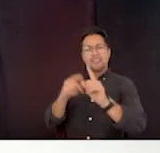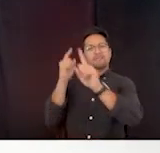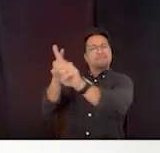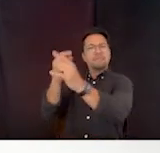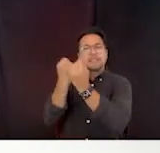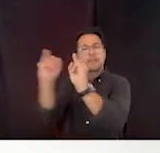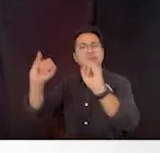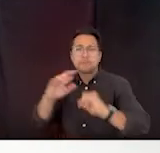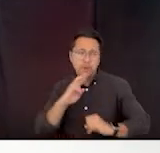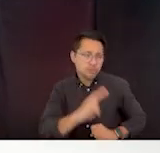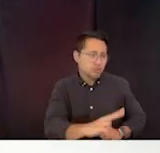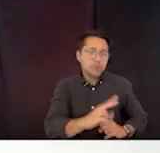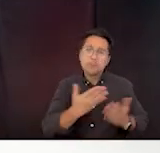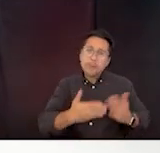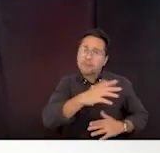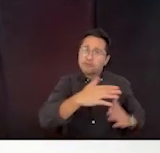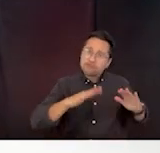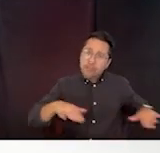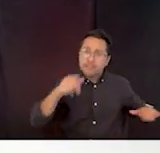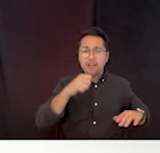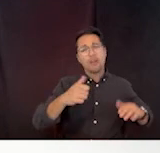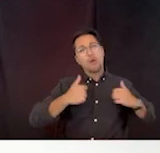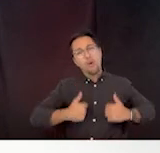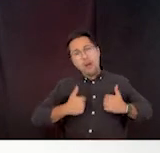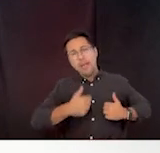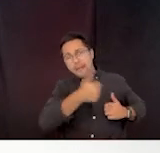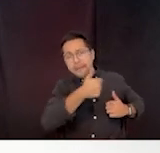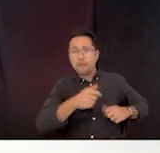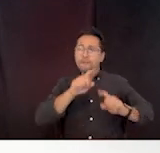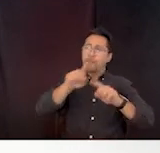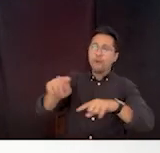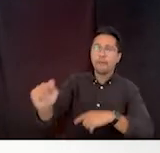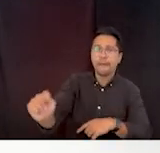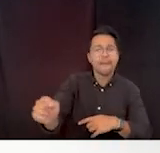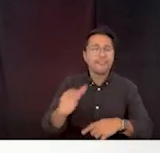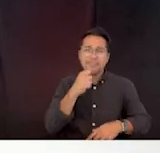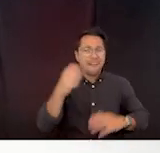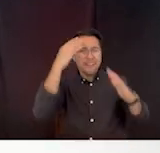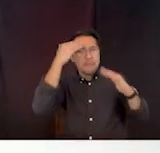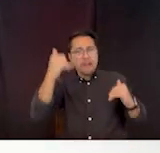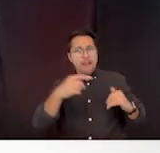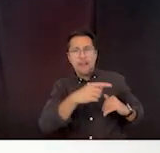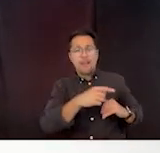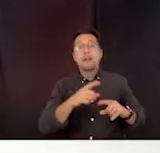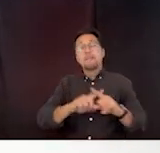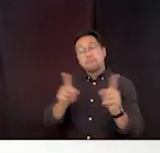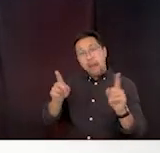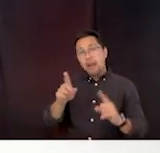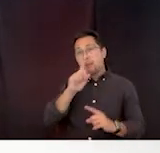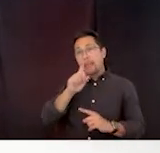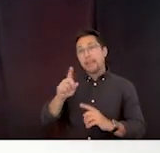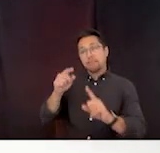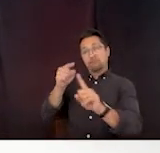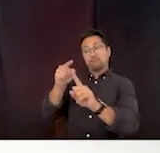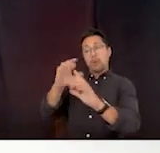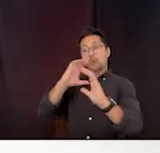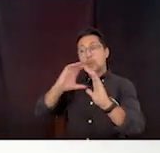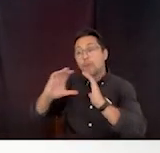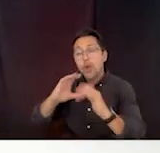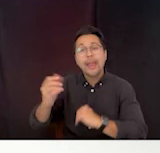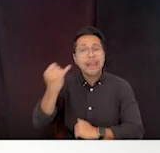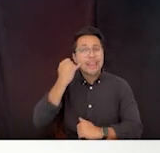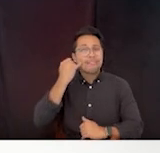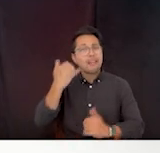years old, your child's probably not going to wash themselves or go to the toilet. They're not expected to do any of those things, but it would be communication, and if they have